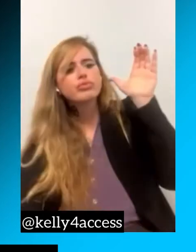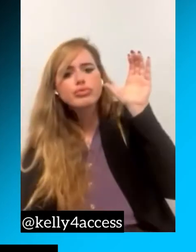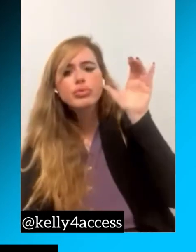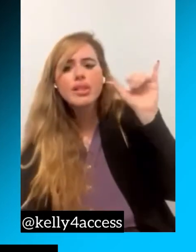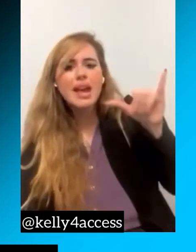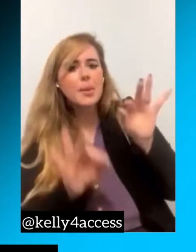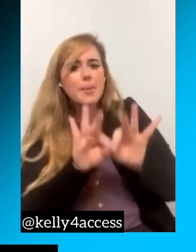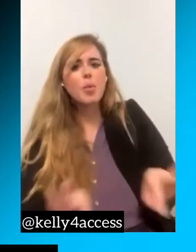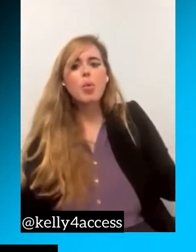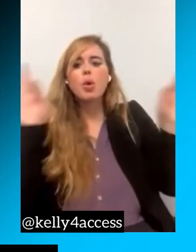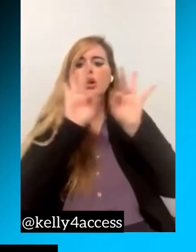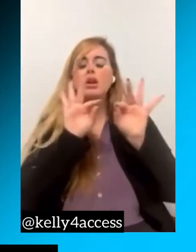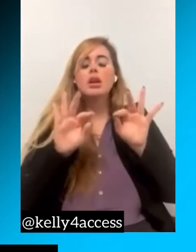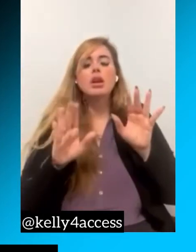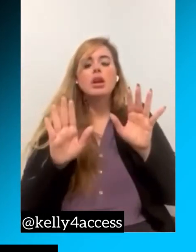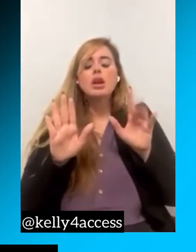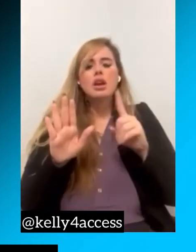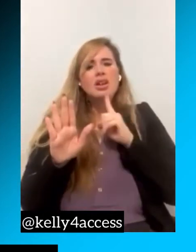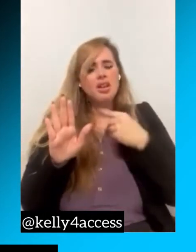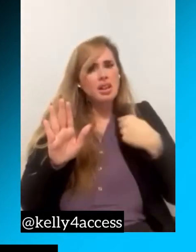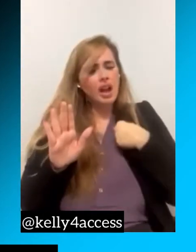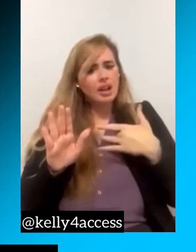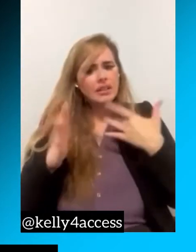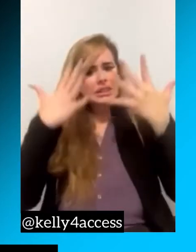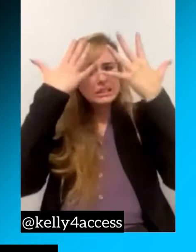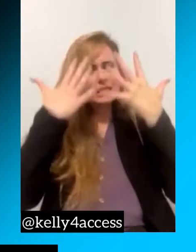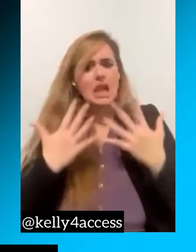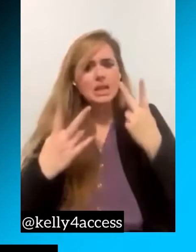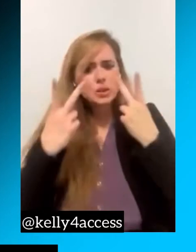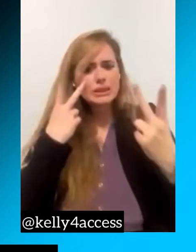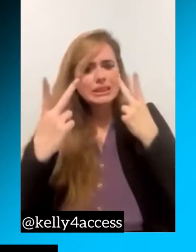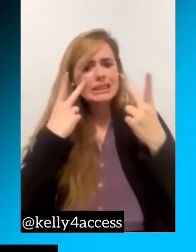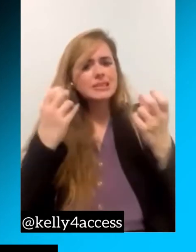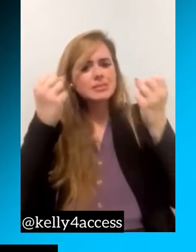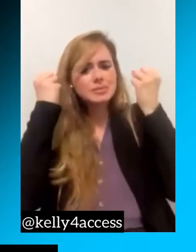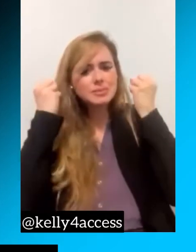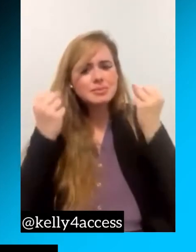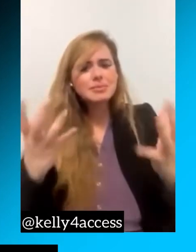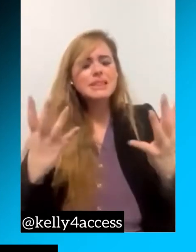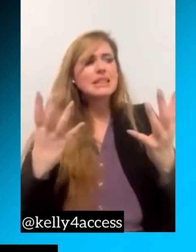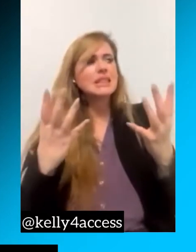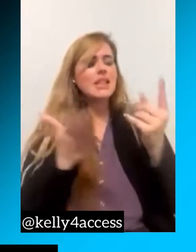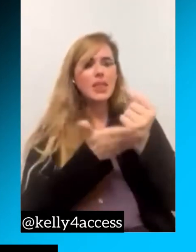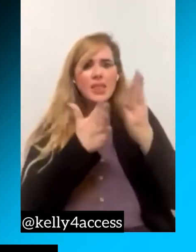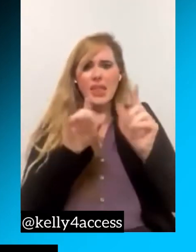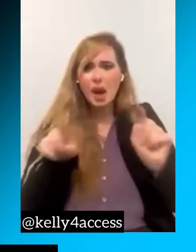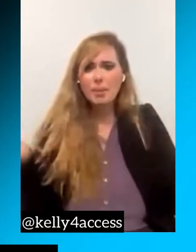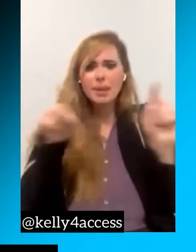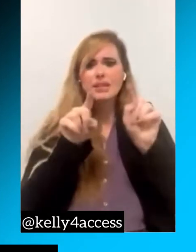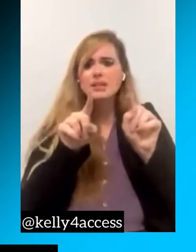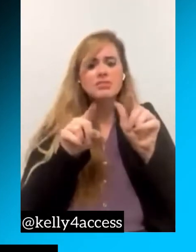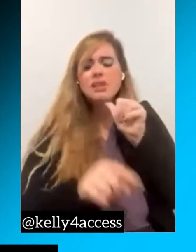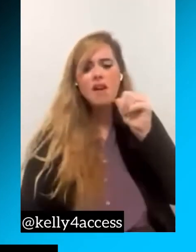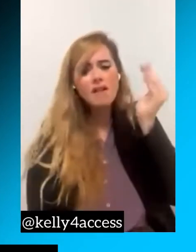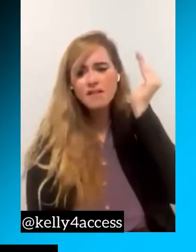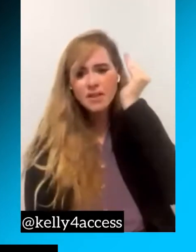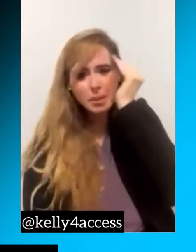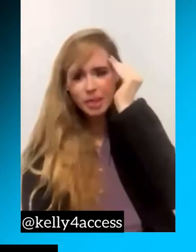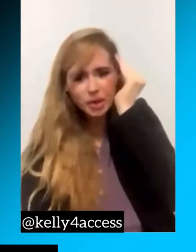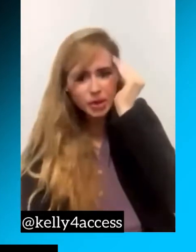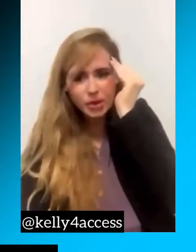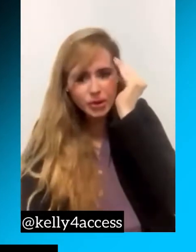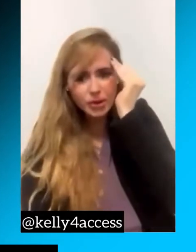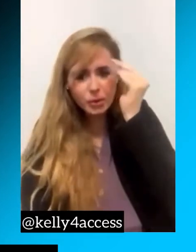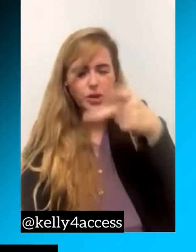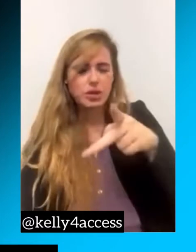is what makes me really sad, is that a lot of therapists that are not familiar with polyamorous structures,